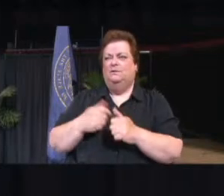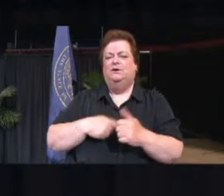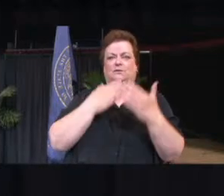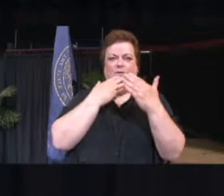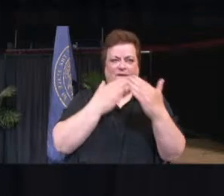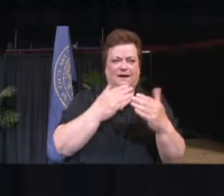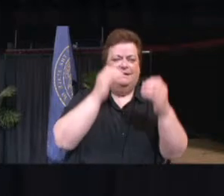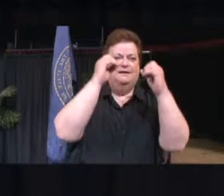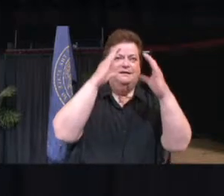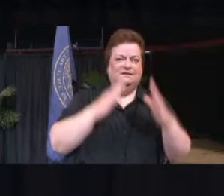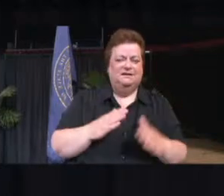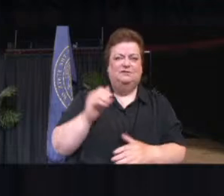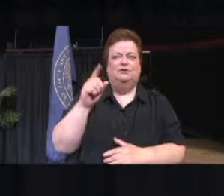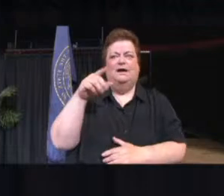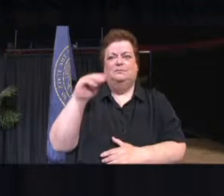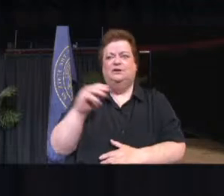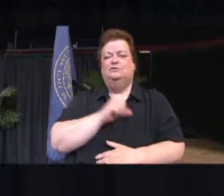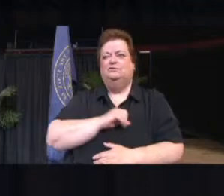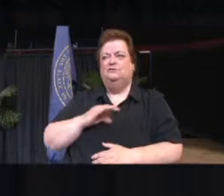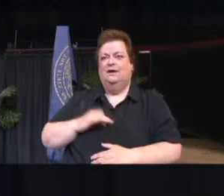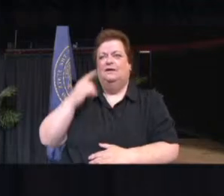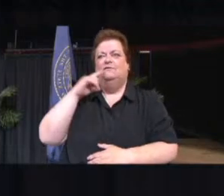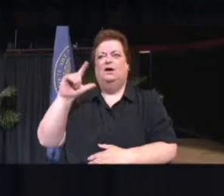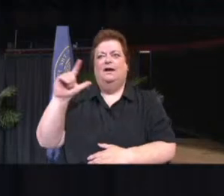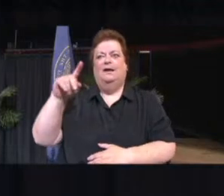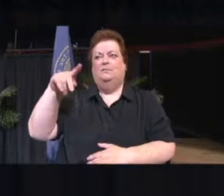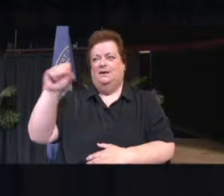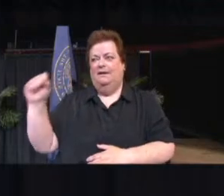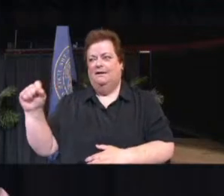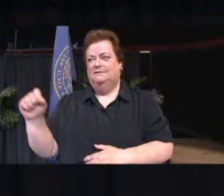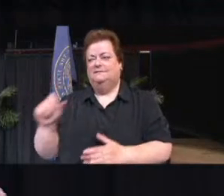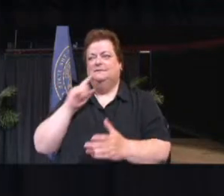teachers, administrators, and staff of Lincoln Public Schools.